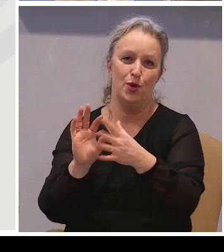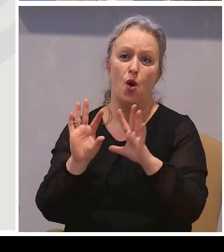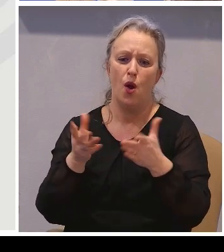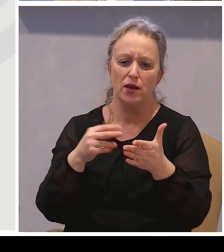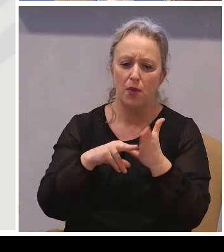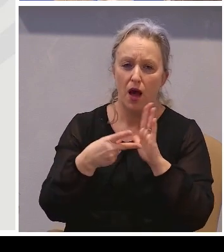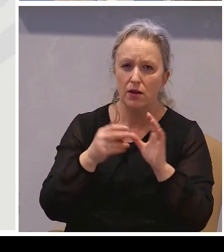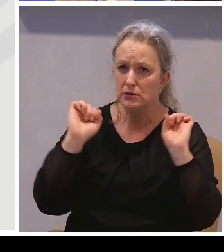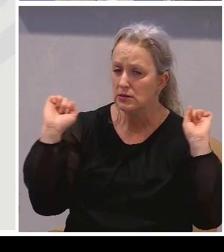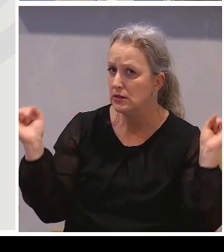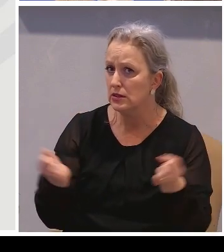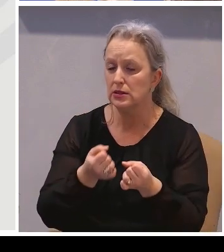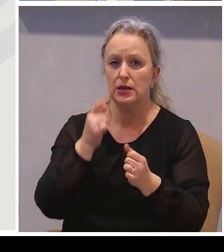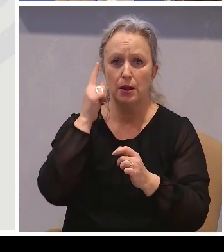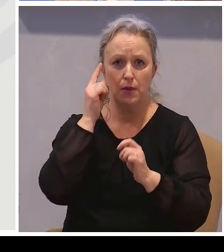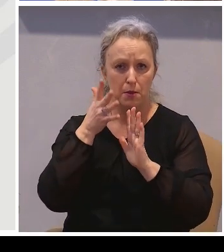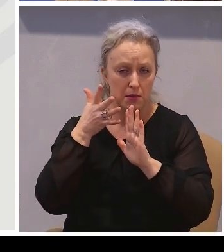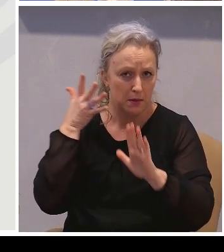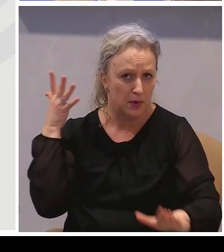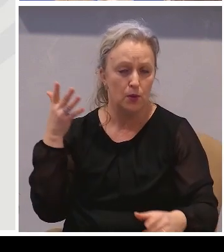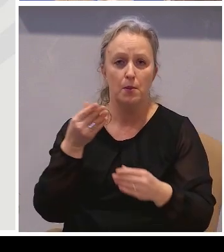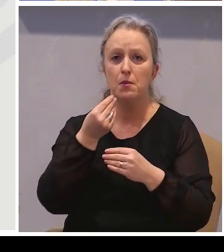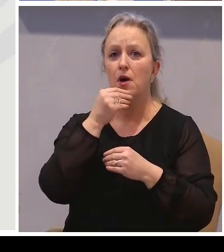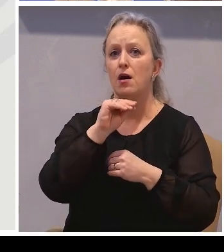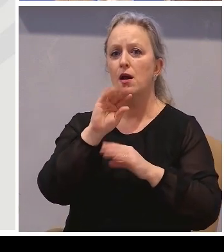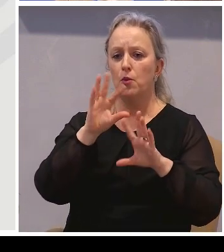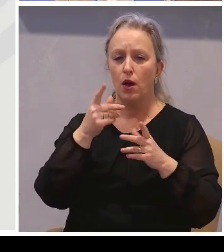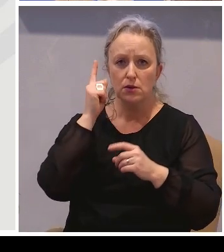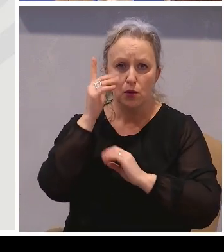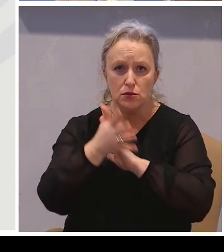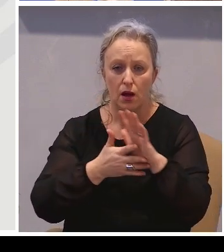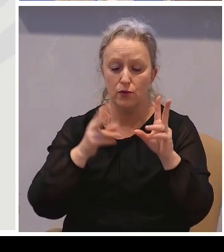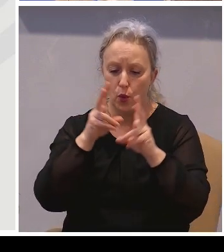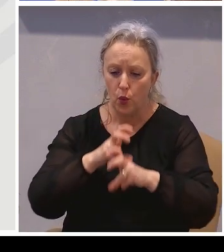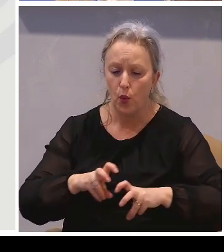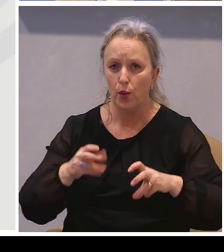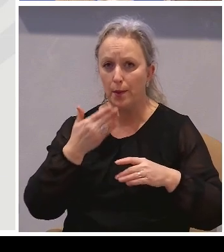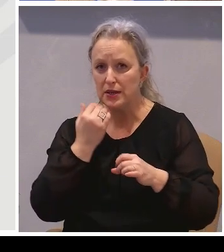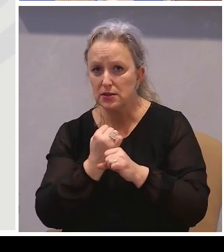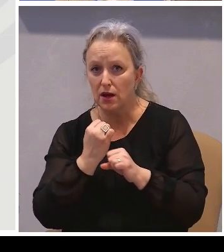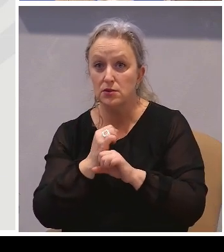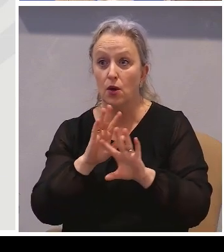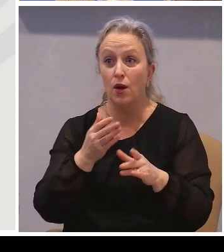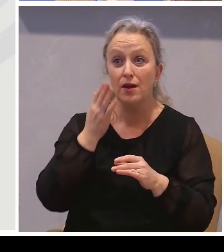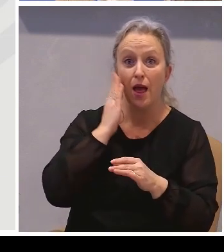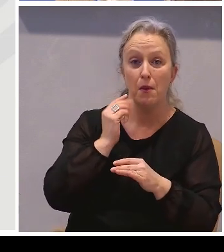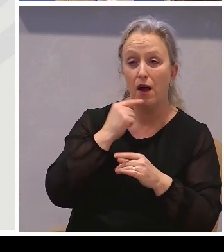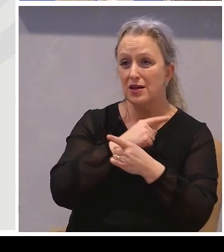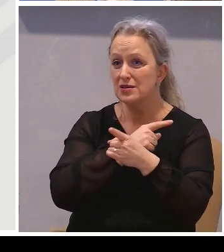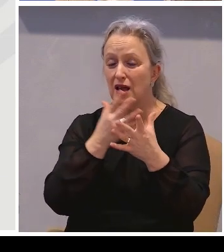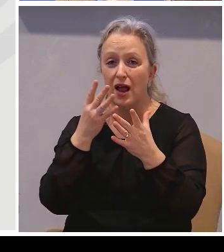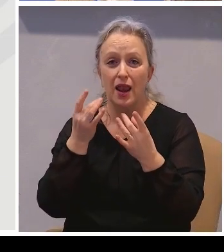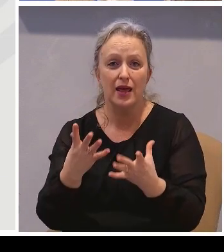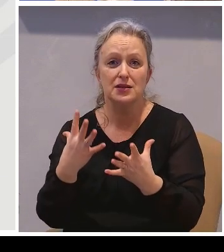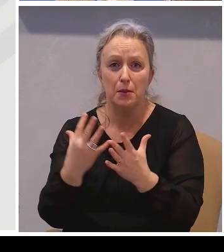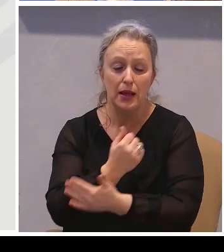bureaucracy. läbipaistvamad, saaks aru, kus kohas, We mis want uuringuid all the tehakse, plans info to oleks be more jagatud, simple. et We want to lastevanematel share oleks ka lihtsam seda information. leida ja ka